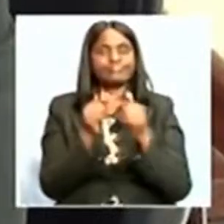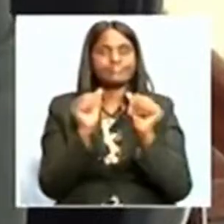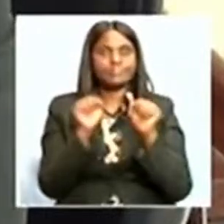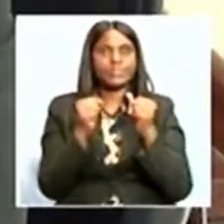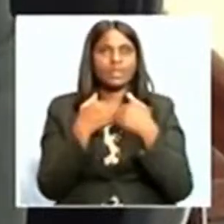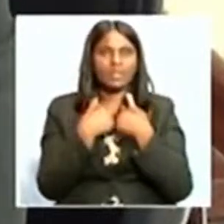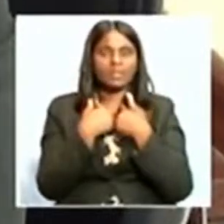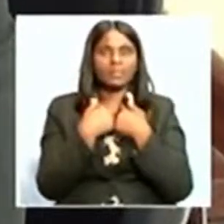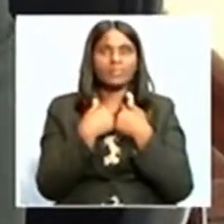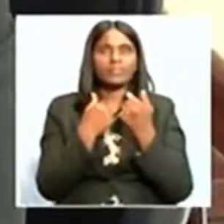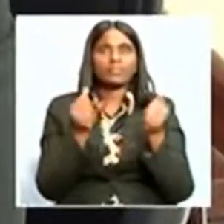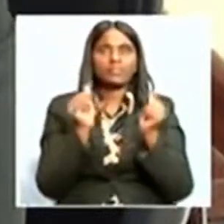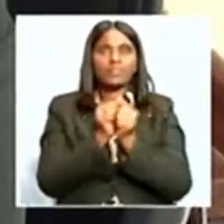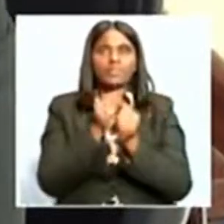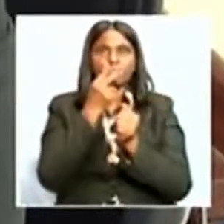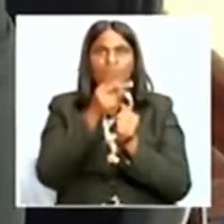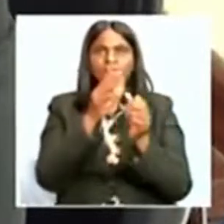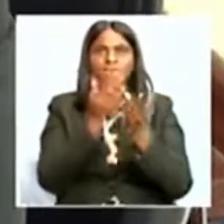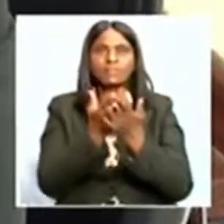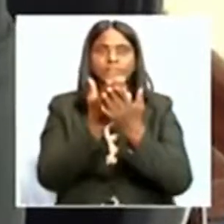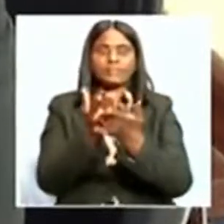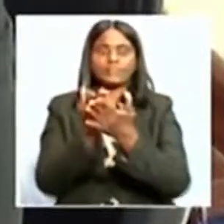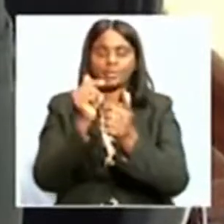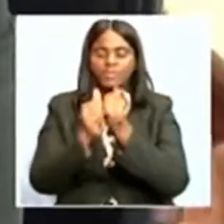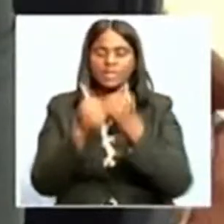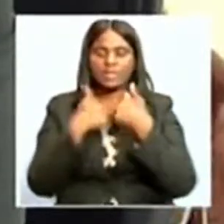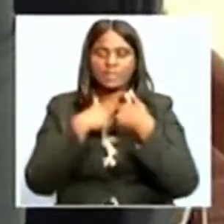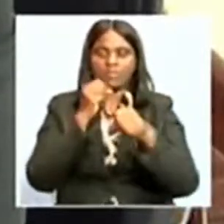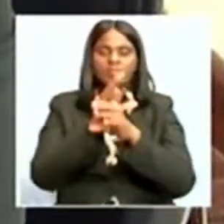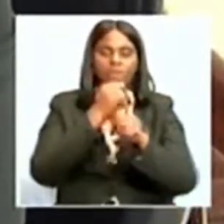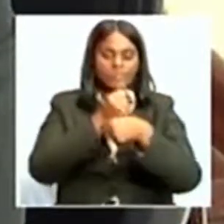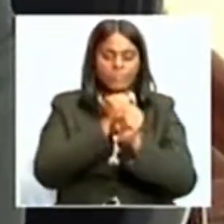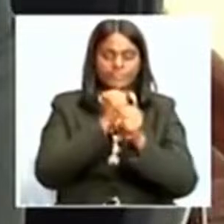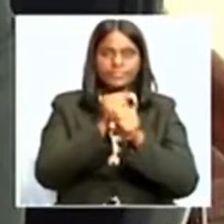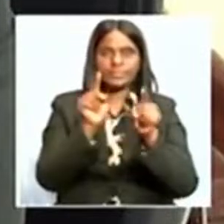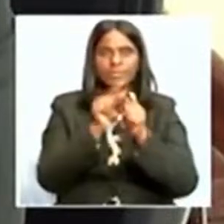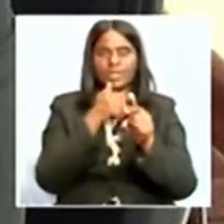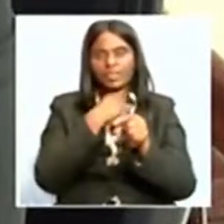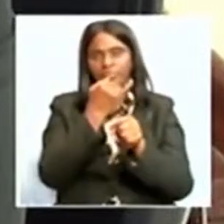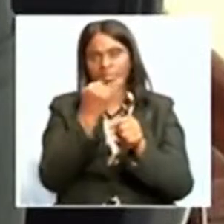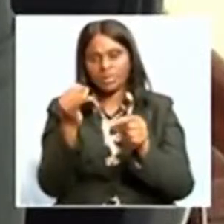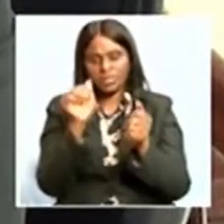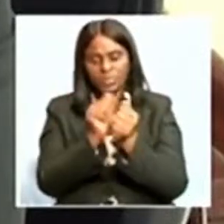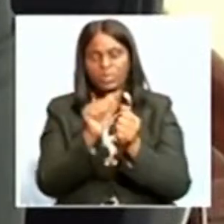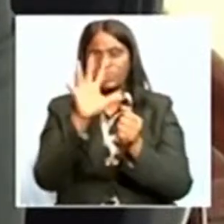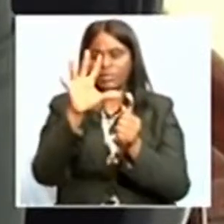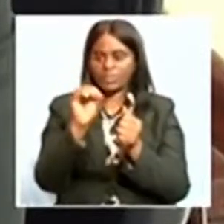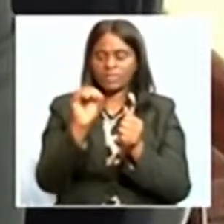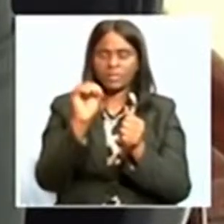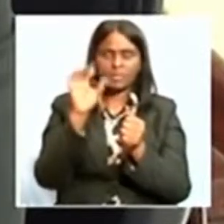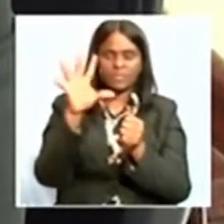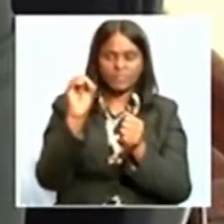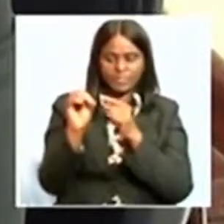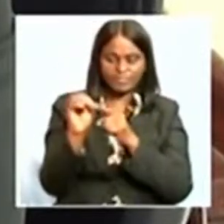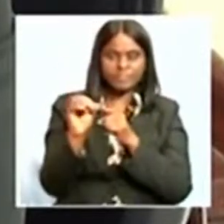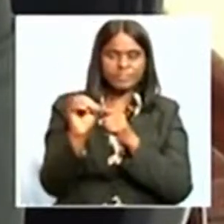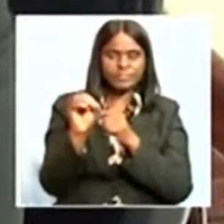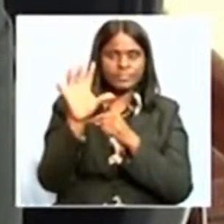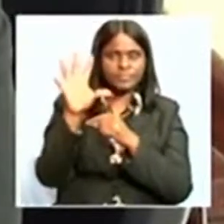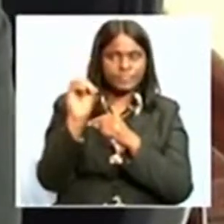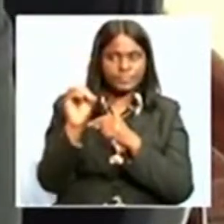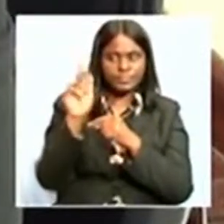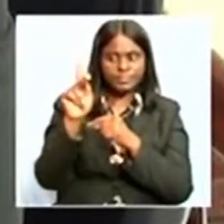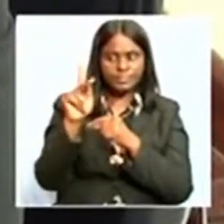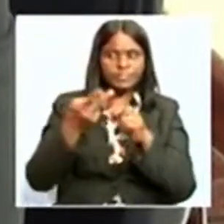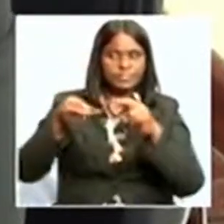consider. Looking at the submissions that have been made. And also there was an issue on the 50 quarter